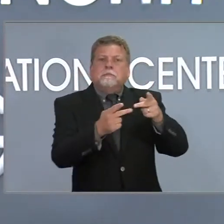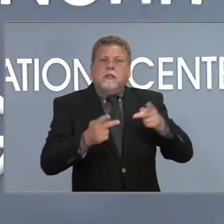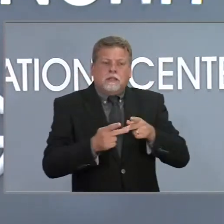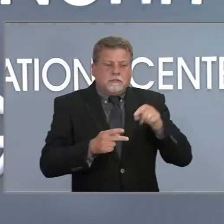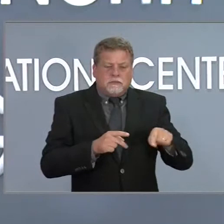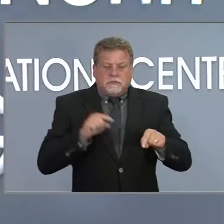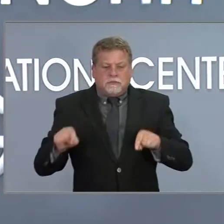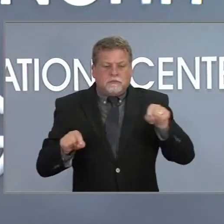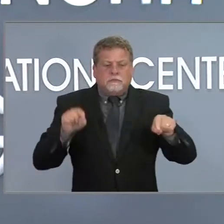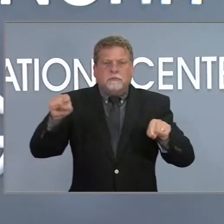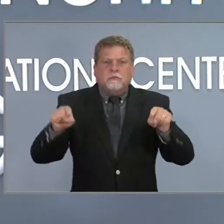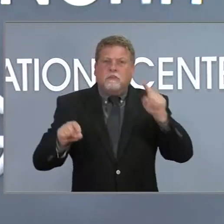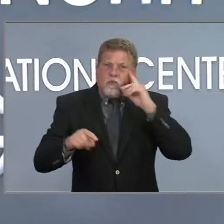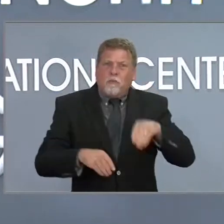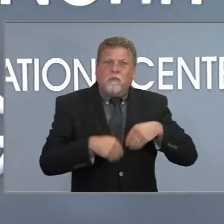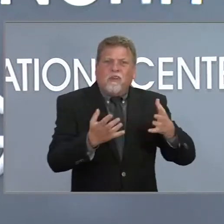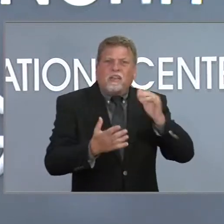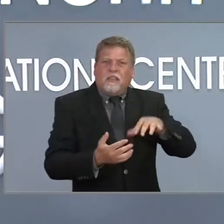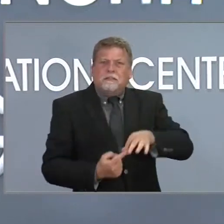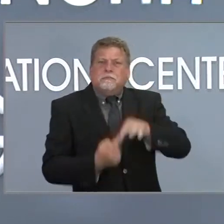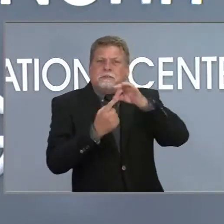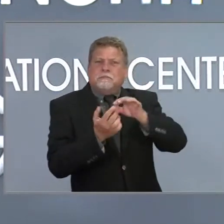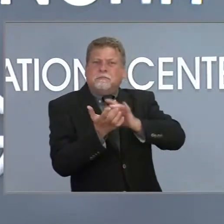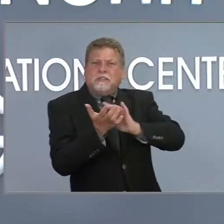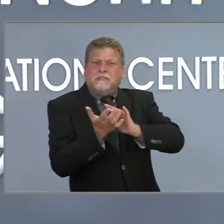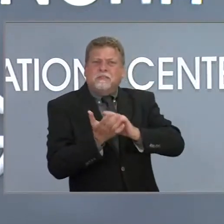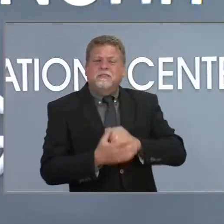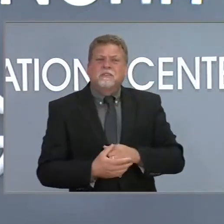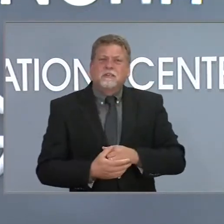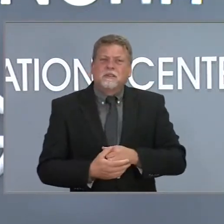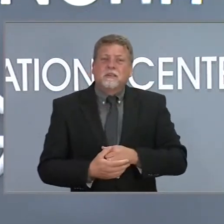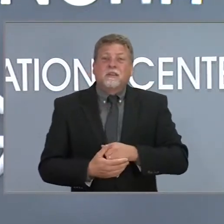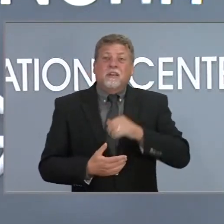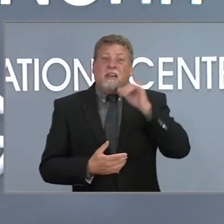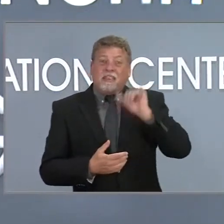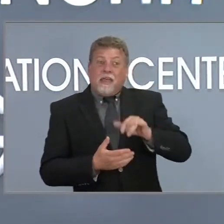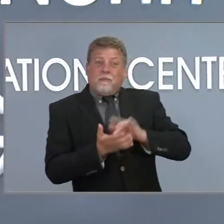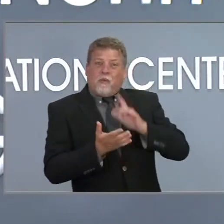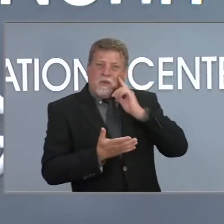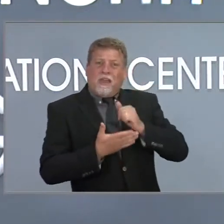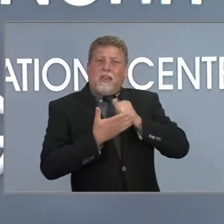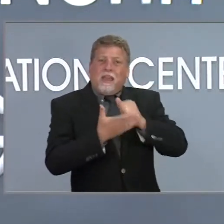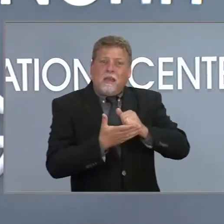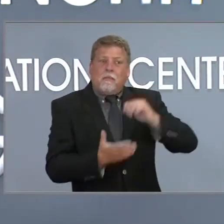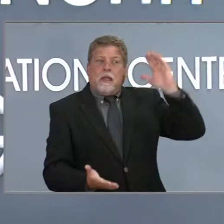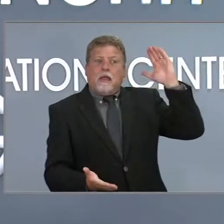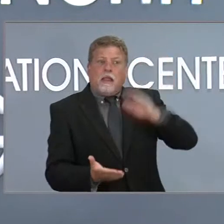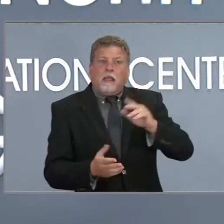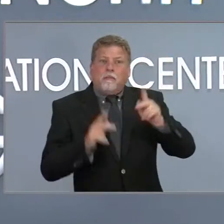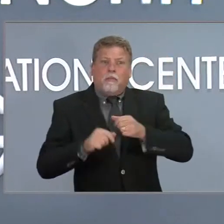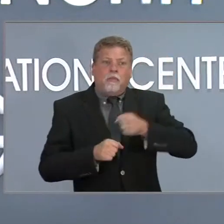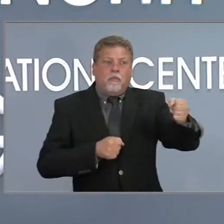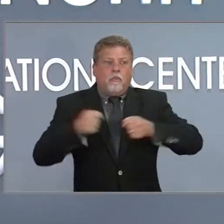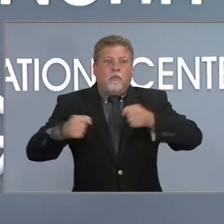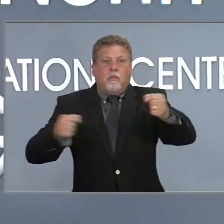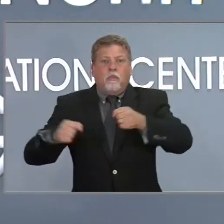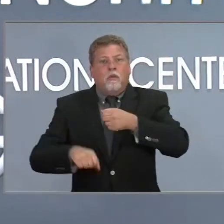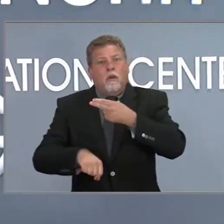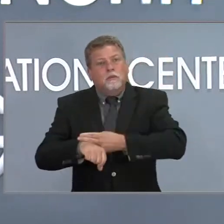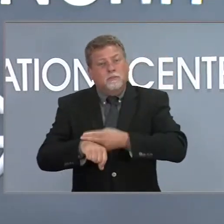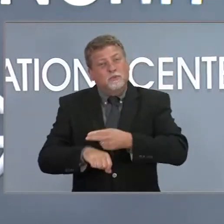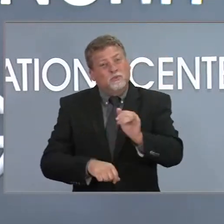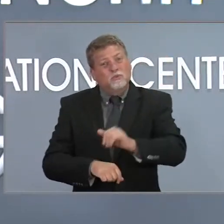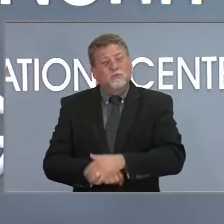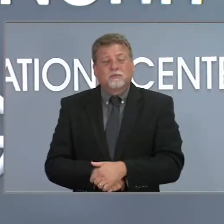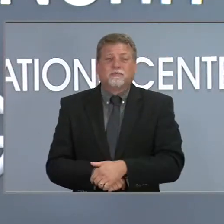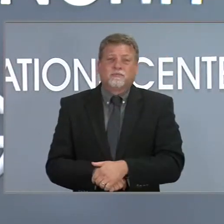severe illness, we could save lives and take some of the strain off our hospitals. Now I'd like to ask Dr. Cohen to present